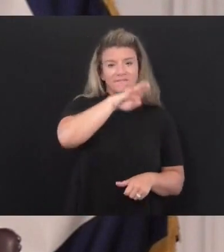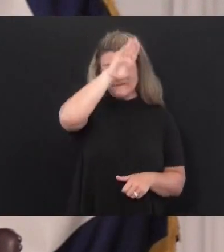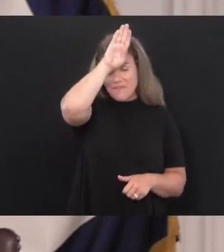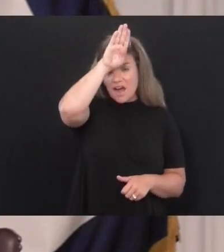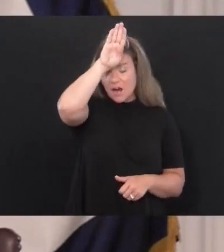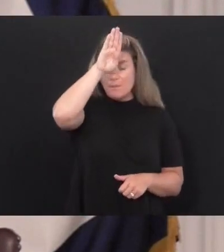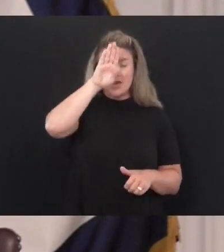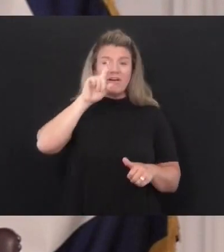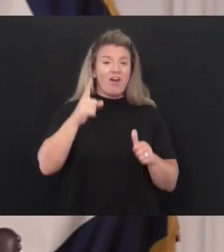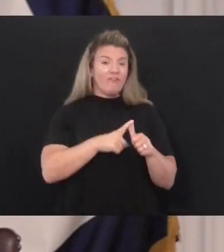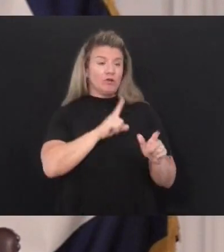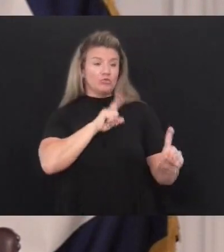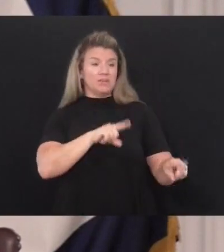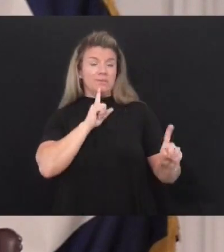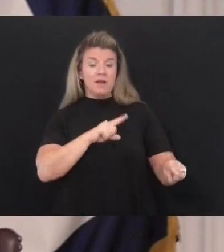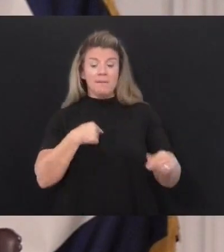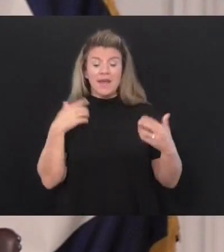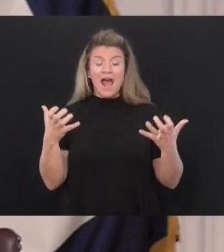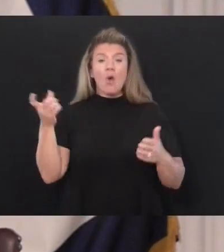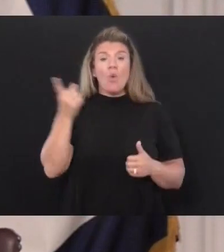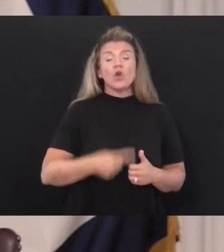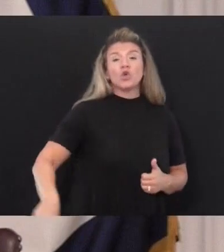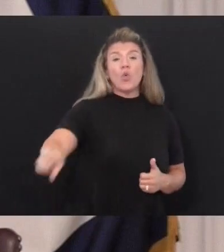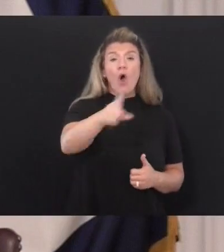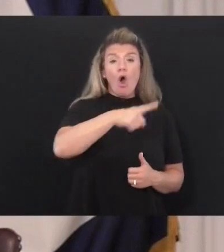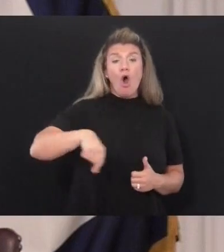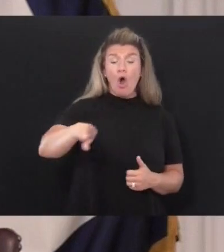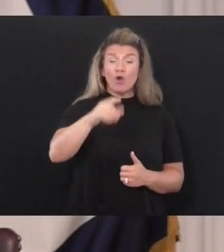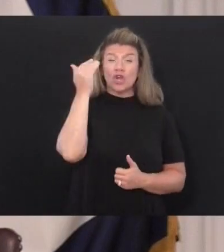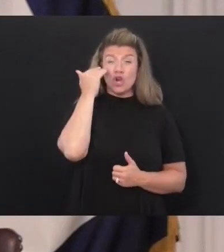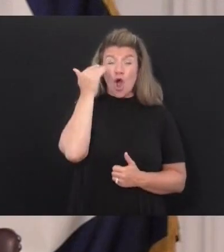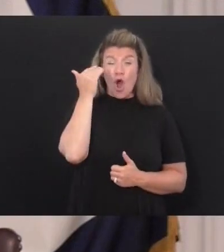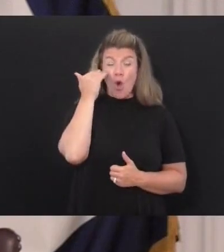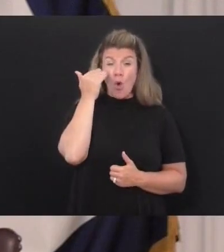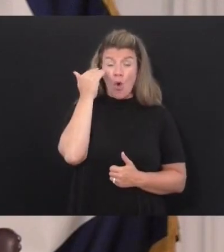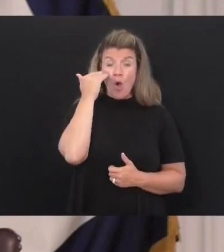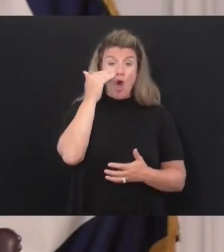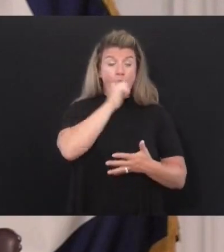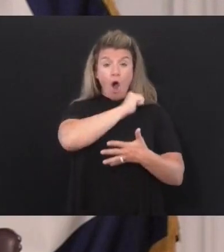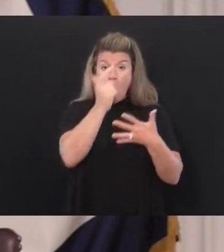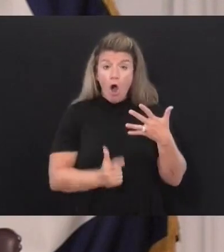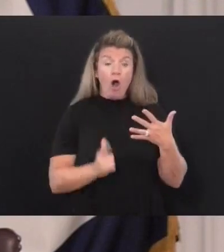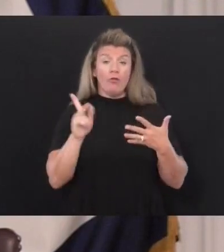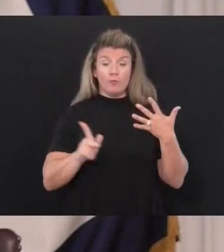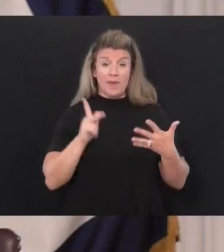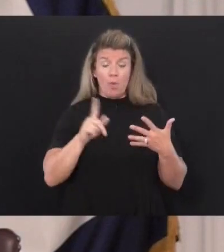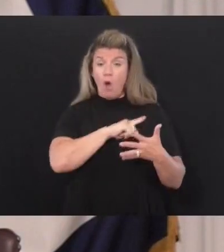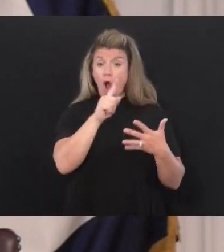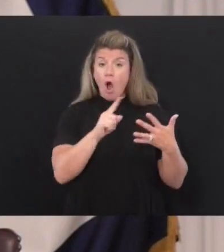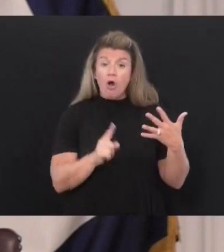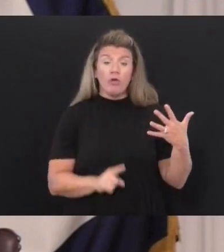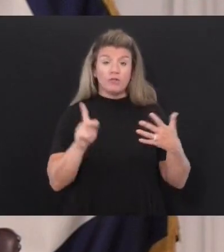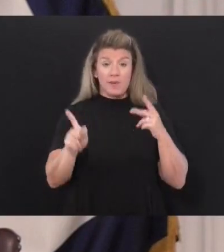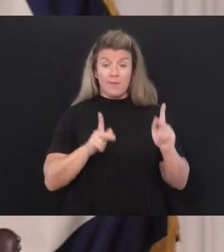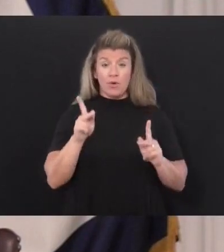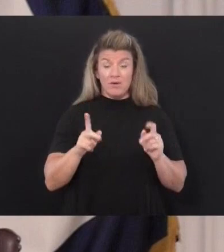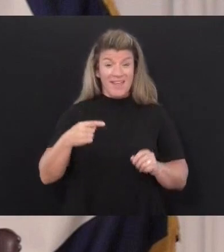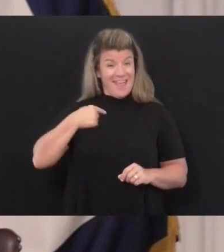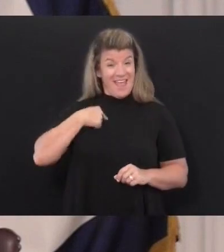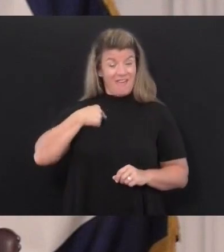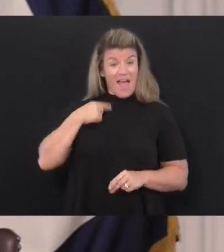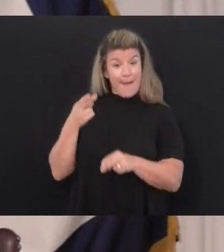law and everything. Absolutely, without any question whatsoever. I wouldn't hesitate, for a second. If I feel like that we